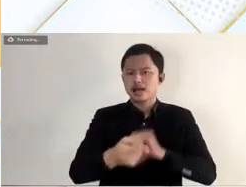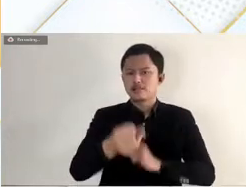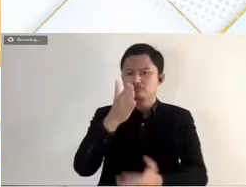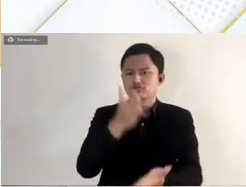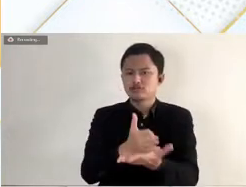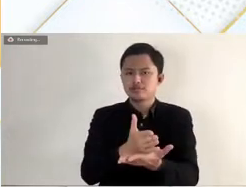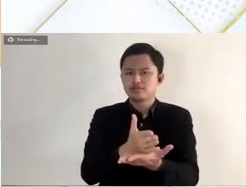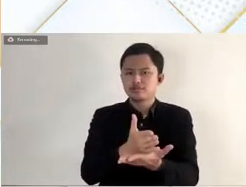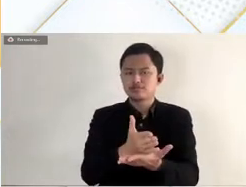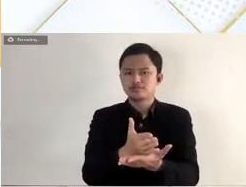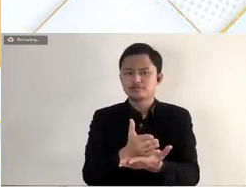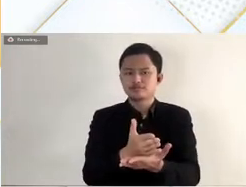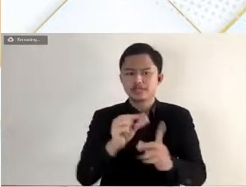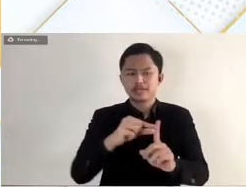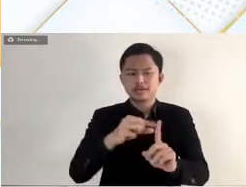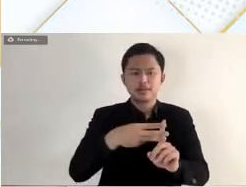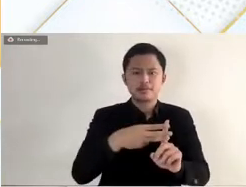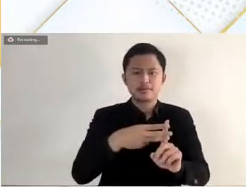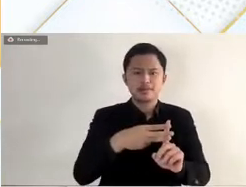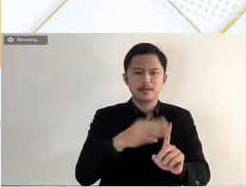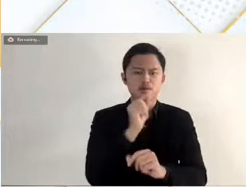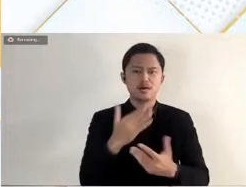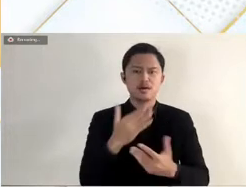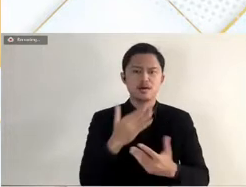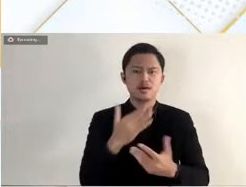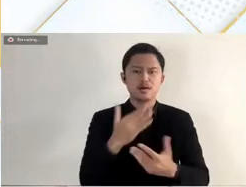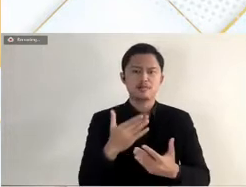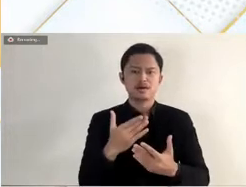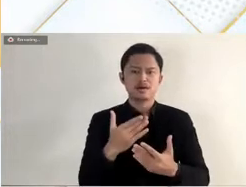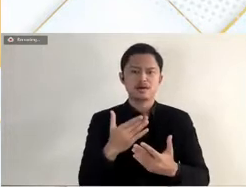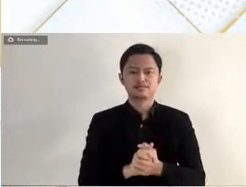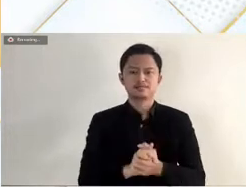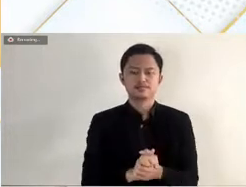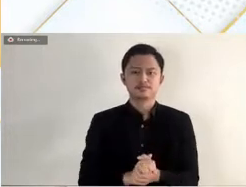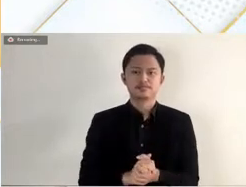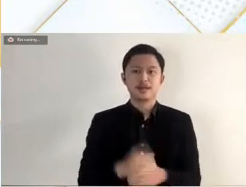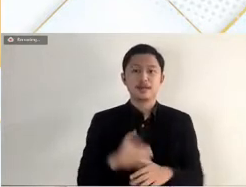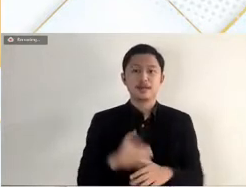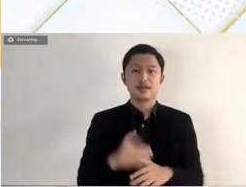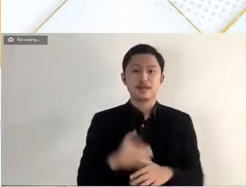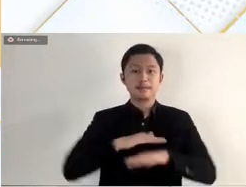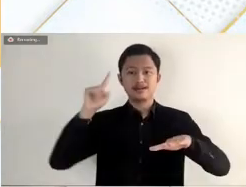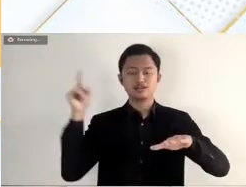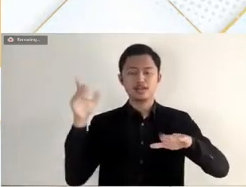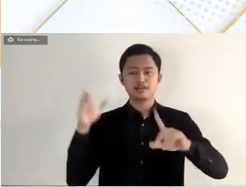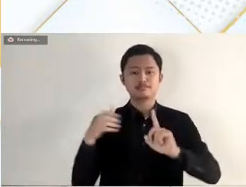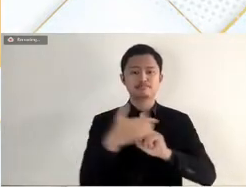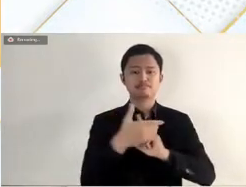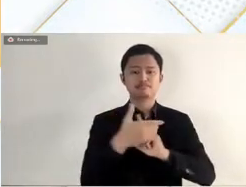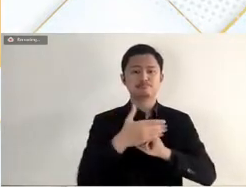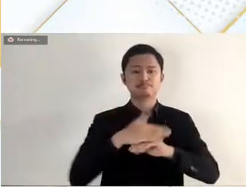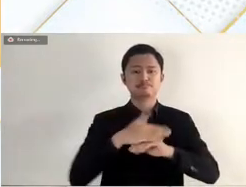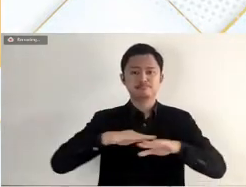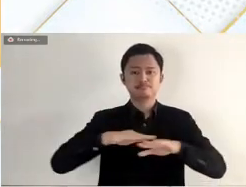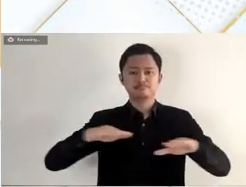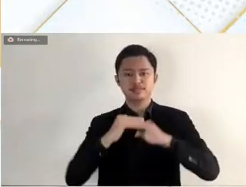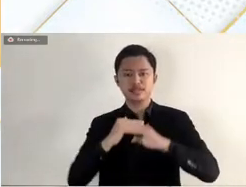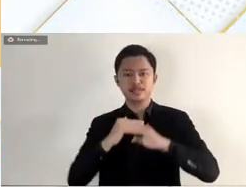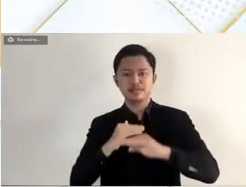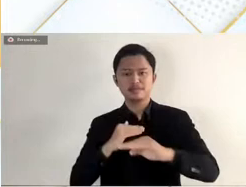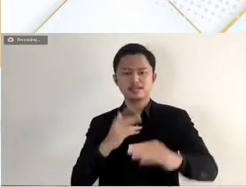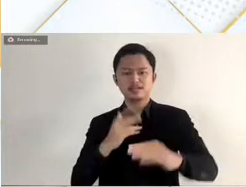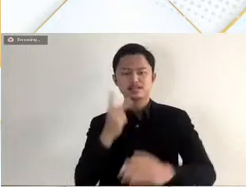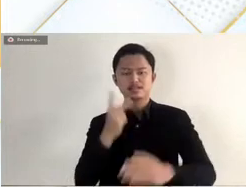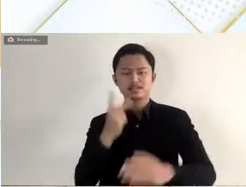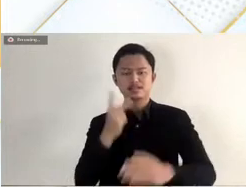UN endeavors to establish and maintain international peace, security, and stability.